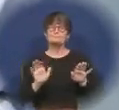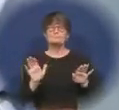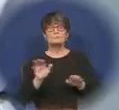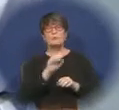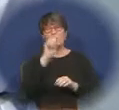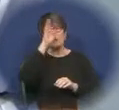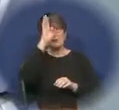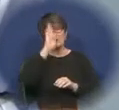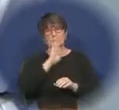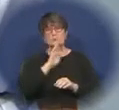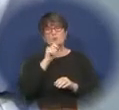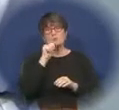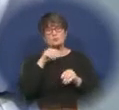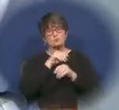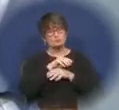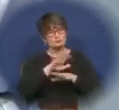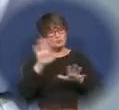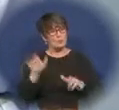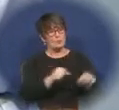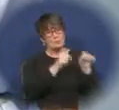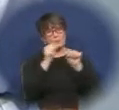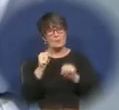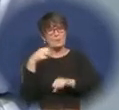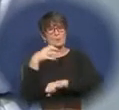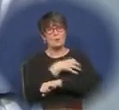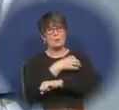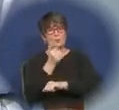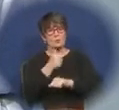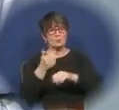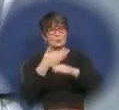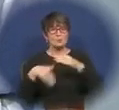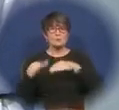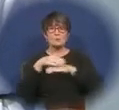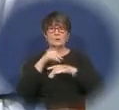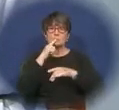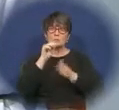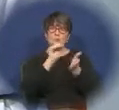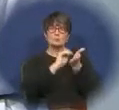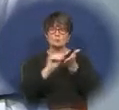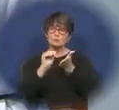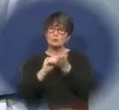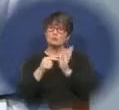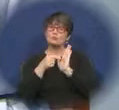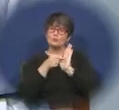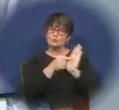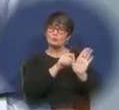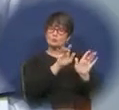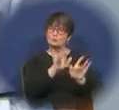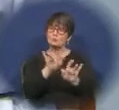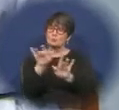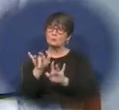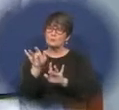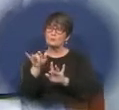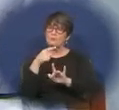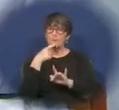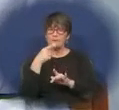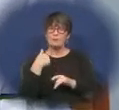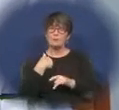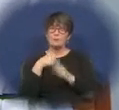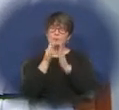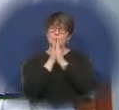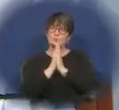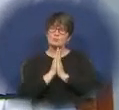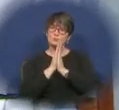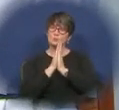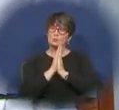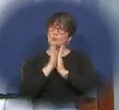O God, who manifests your almighty power above all by pardoning and showing mercy, bestow, we pray,